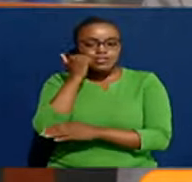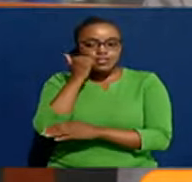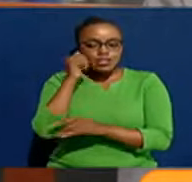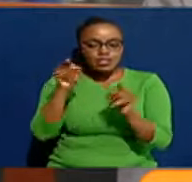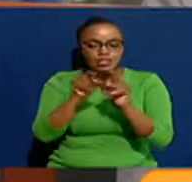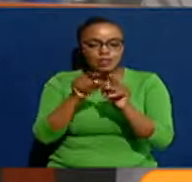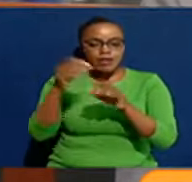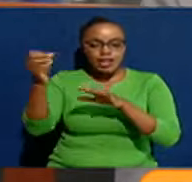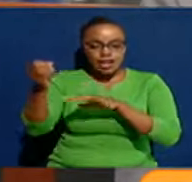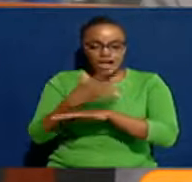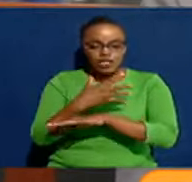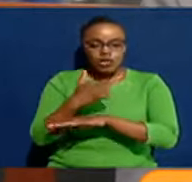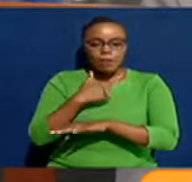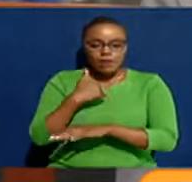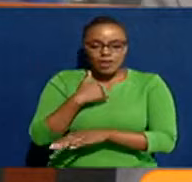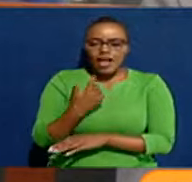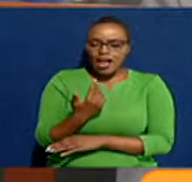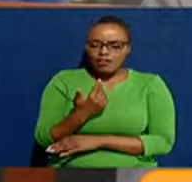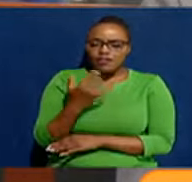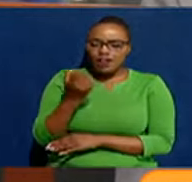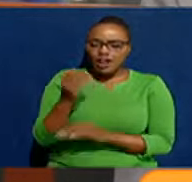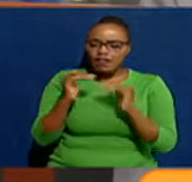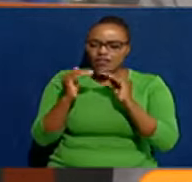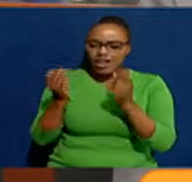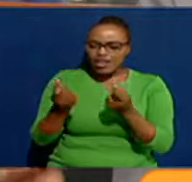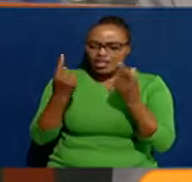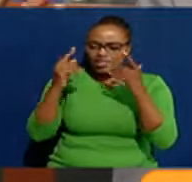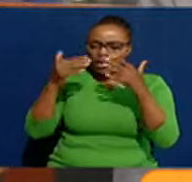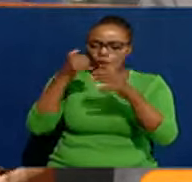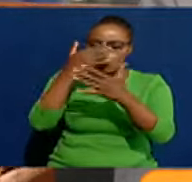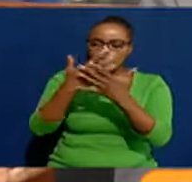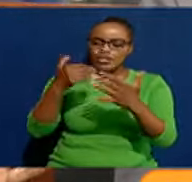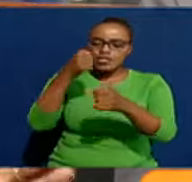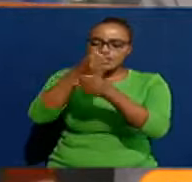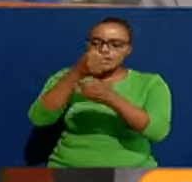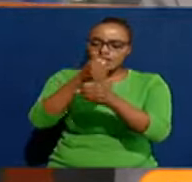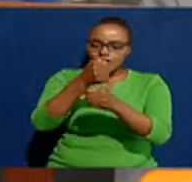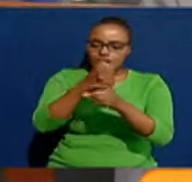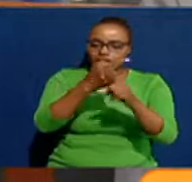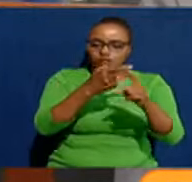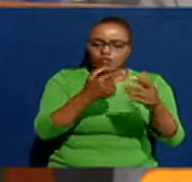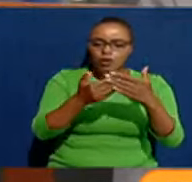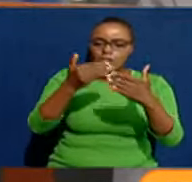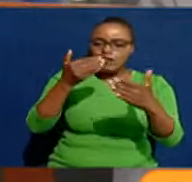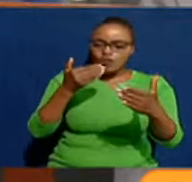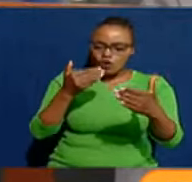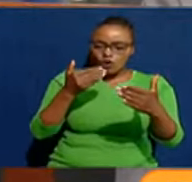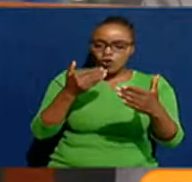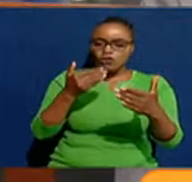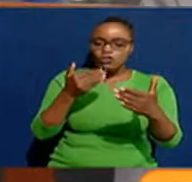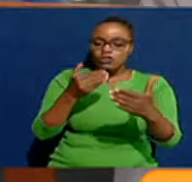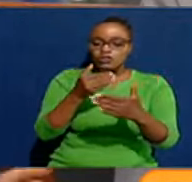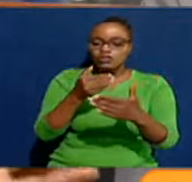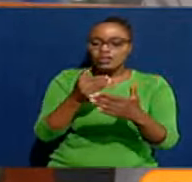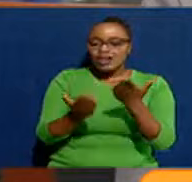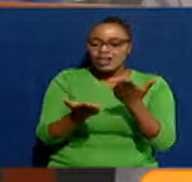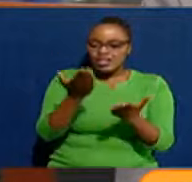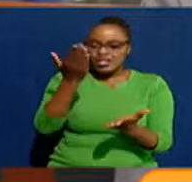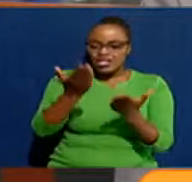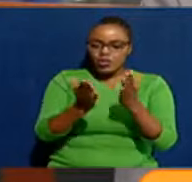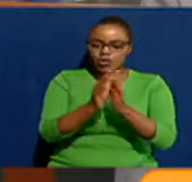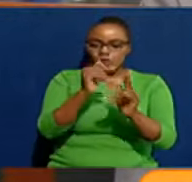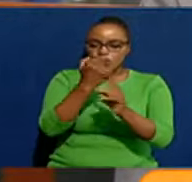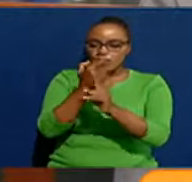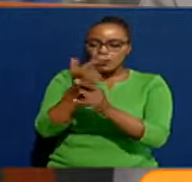cancer. So I have a fair understanding of how these things goes from preclinical to the all the phases